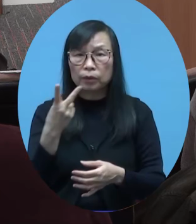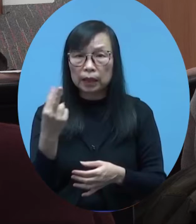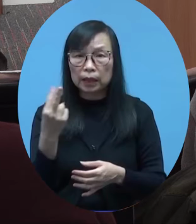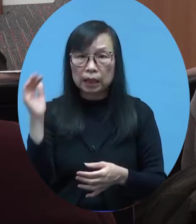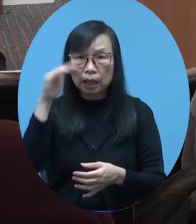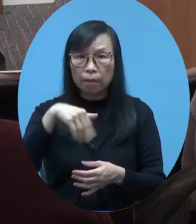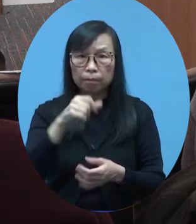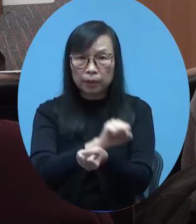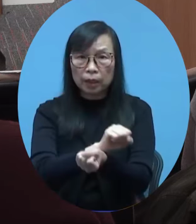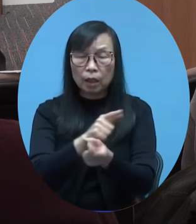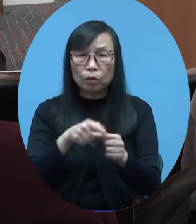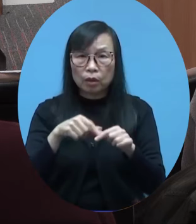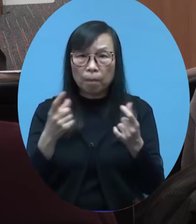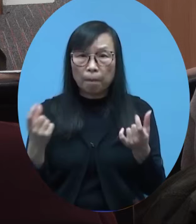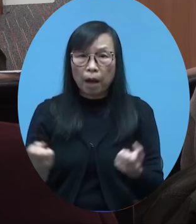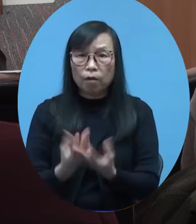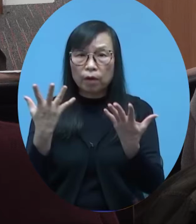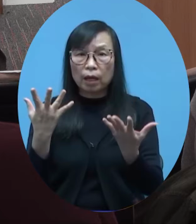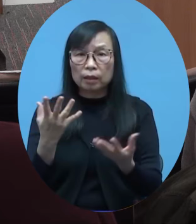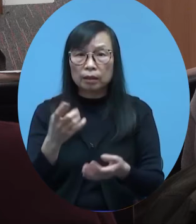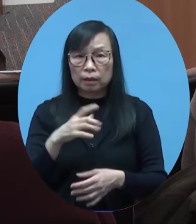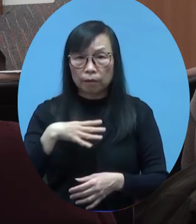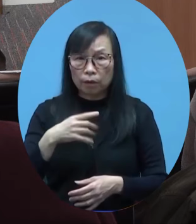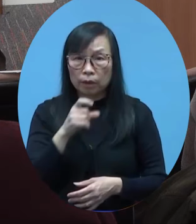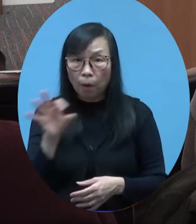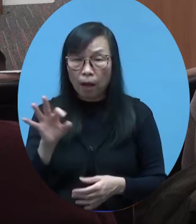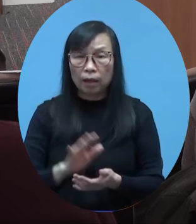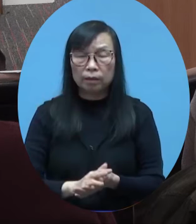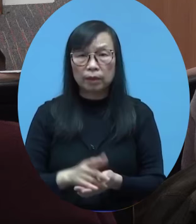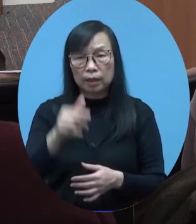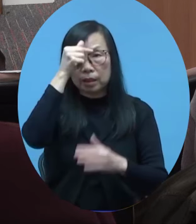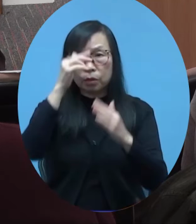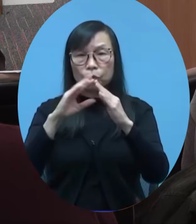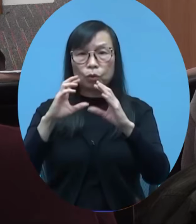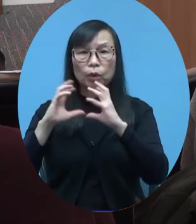And the second question is about the hospital cluster. Is there any idea on